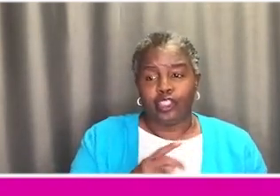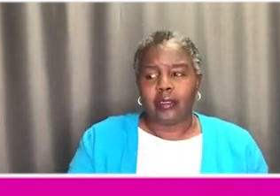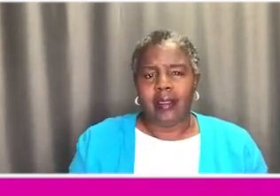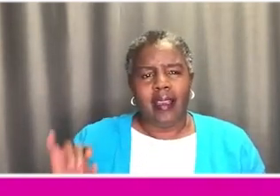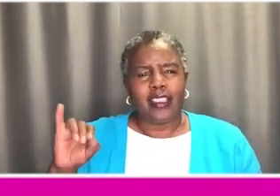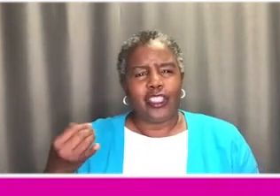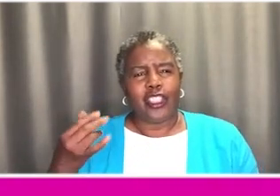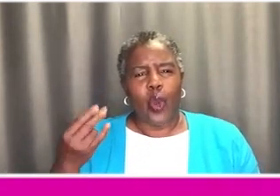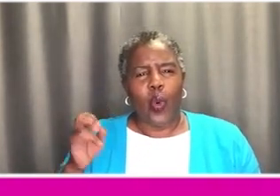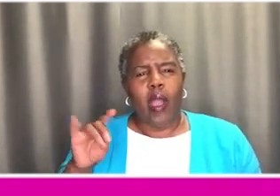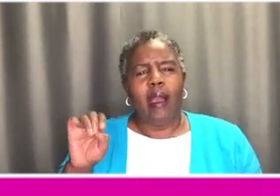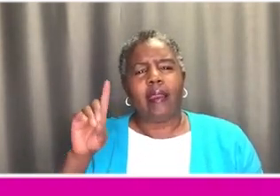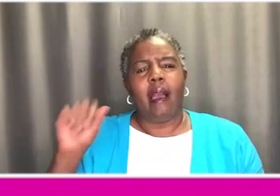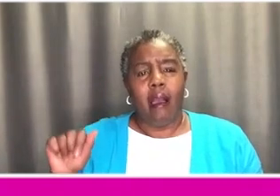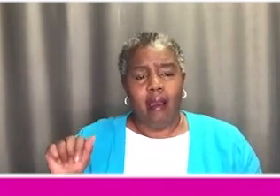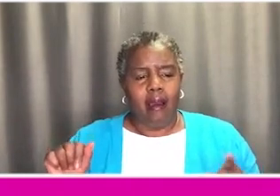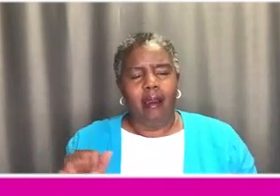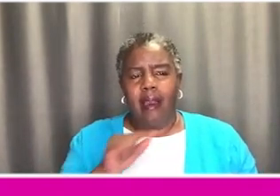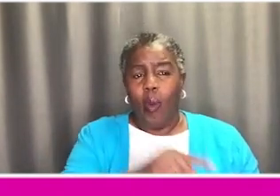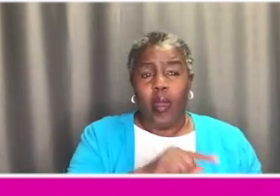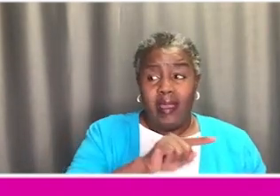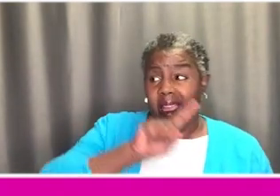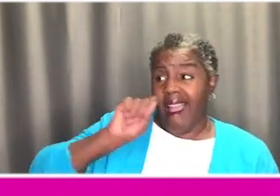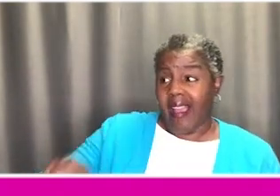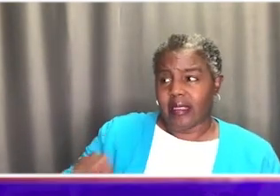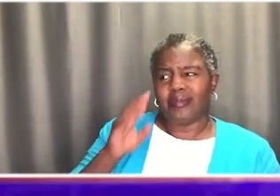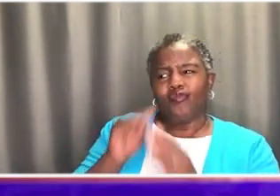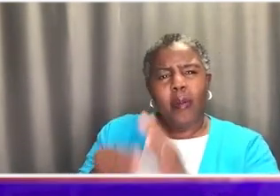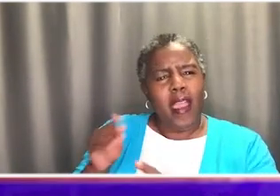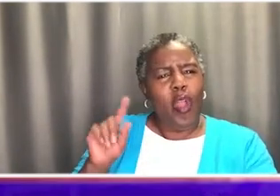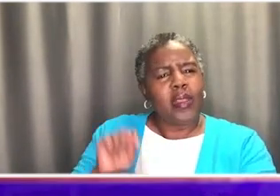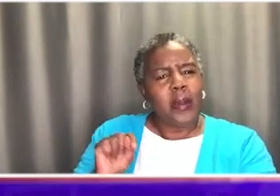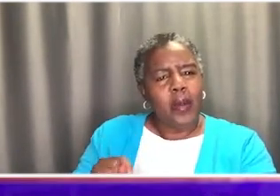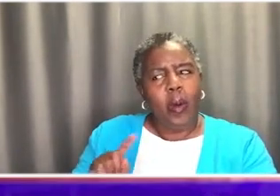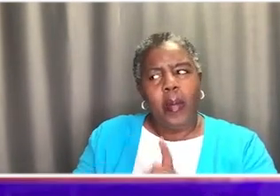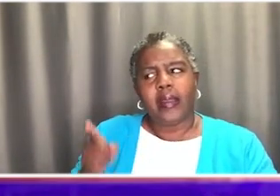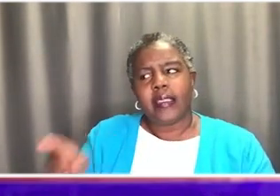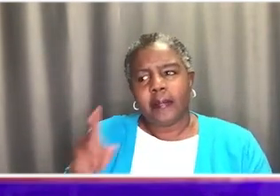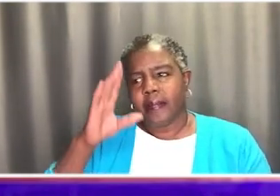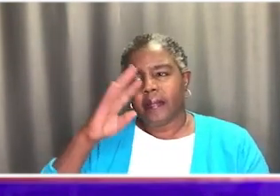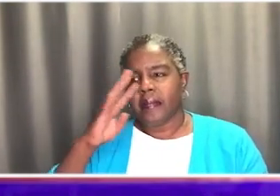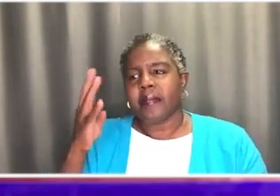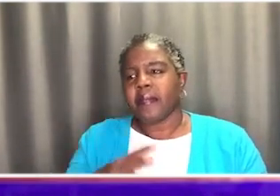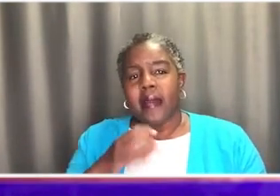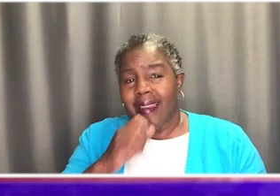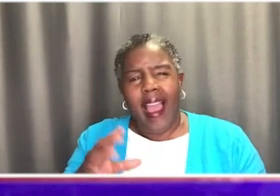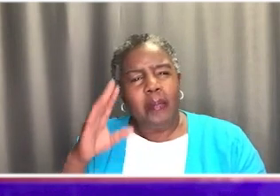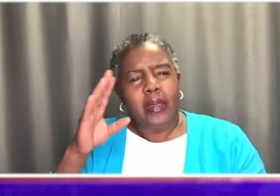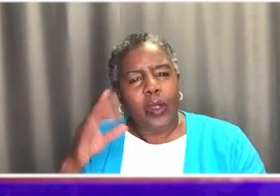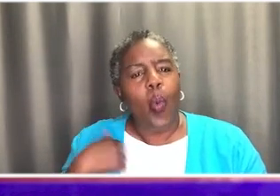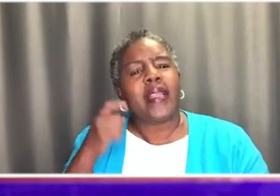Joash asked the priest to repair the temple, and he did not listen, we have